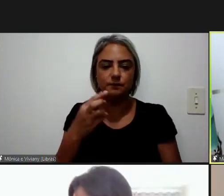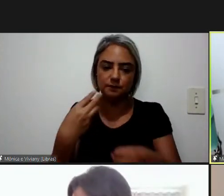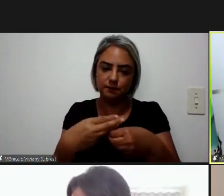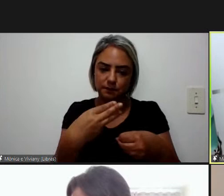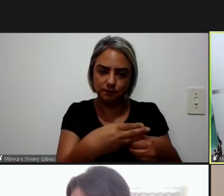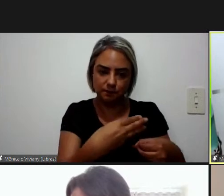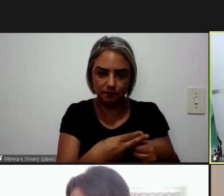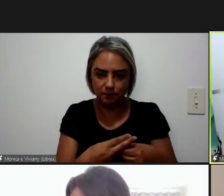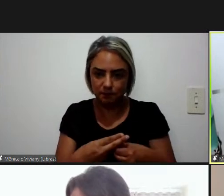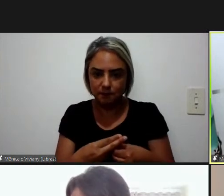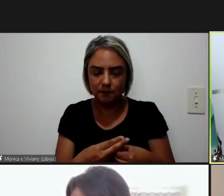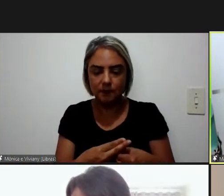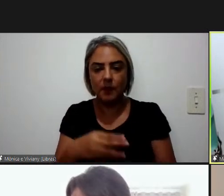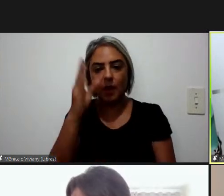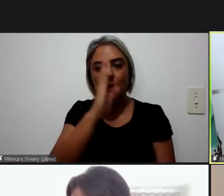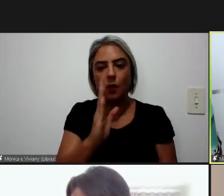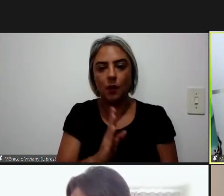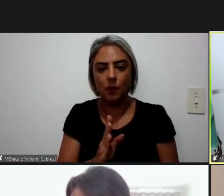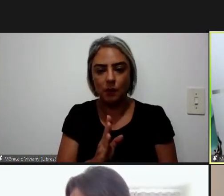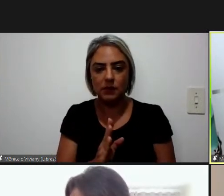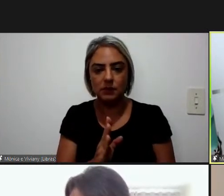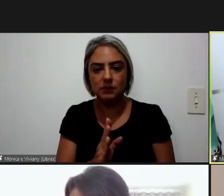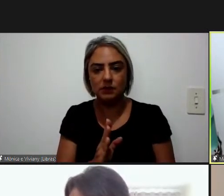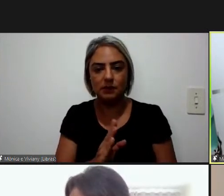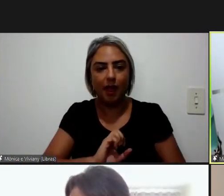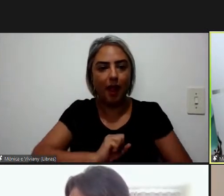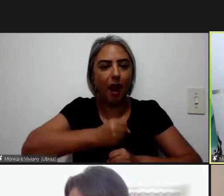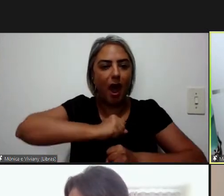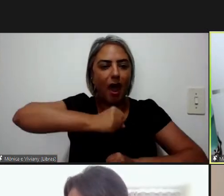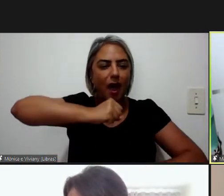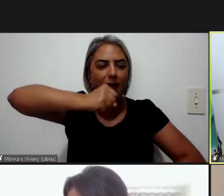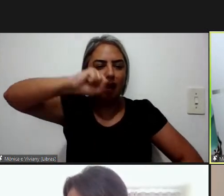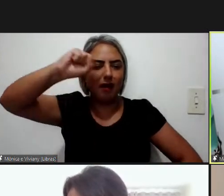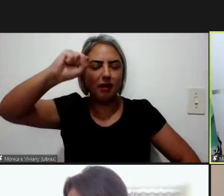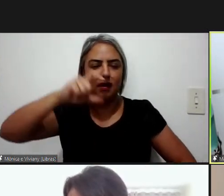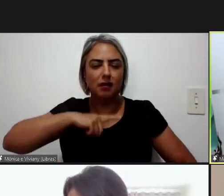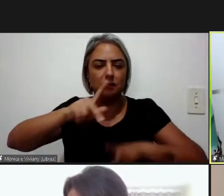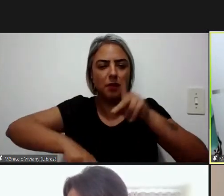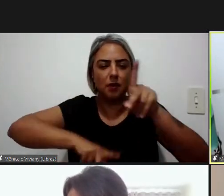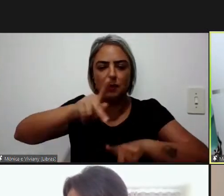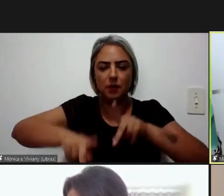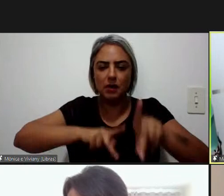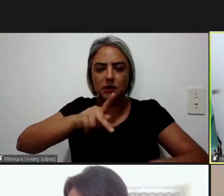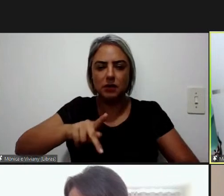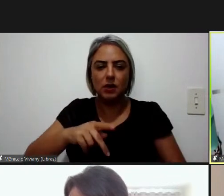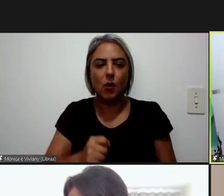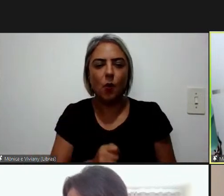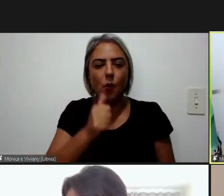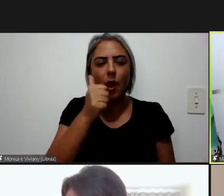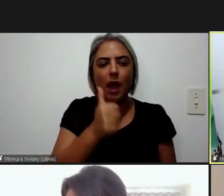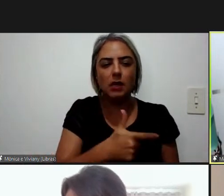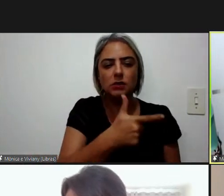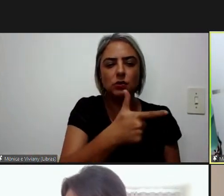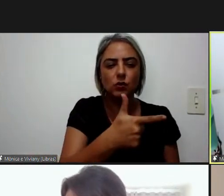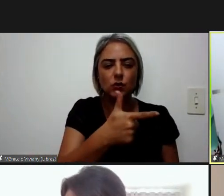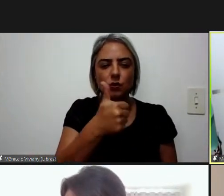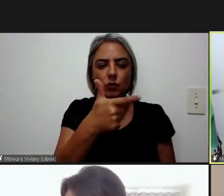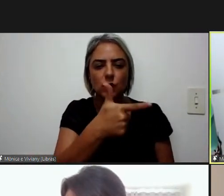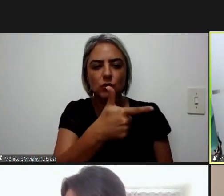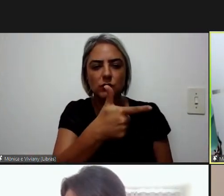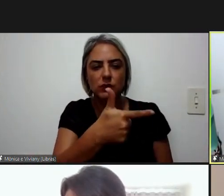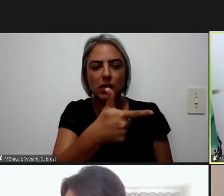She represents the municipalities. Brazil is a big country, so we have